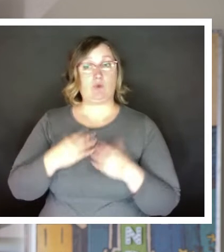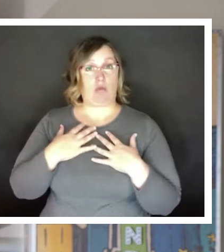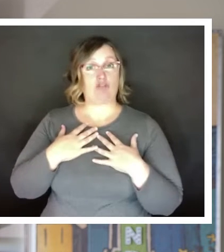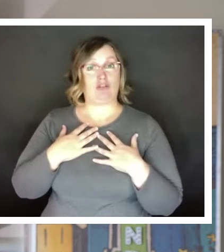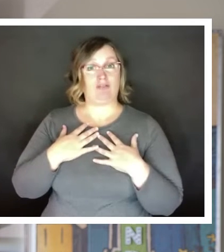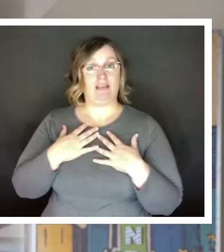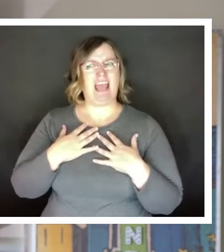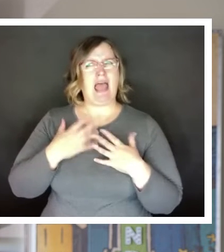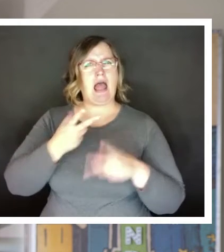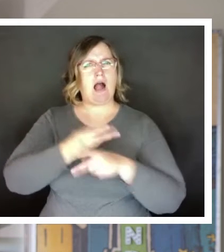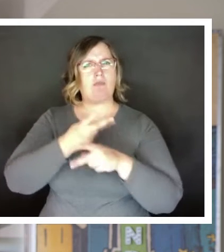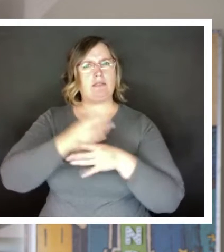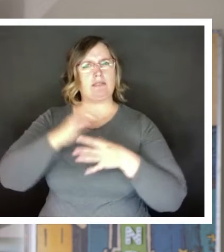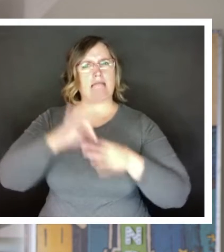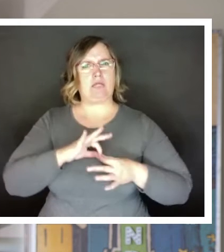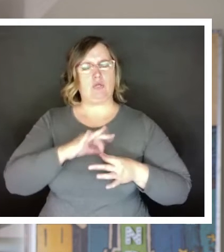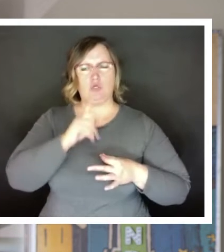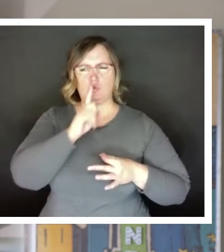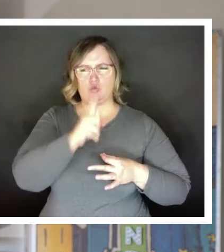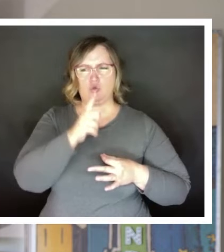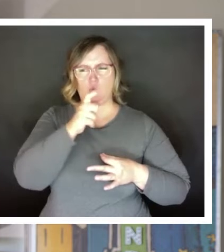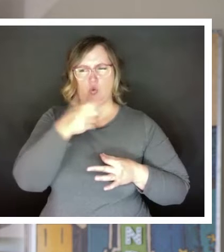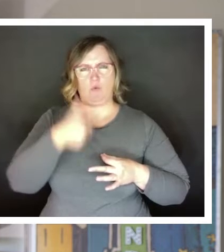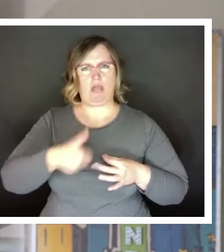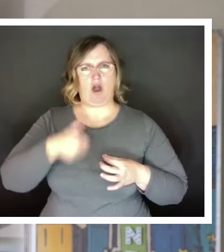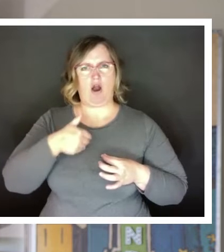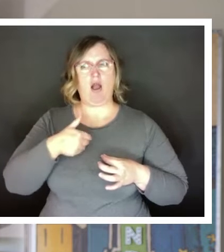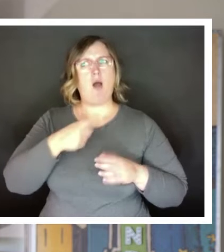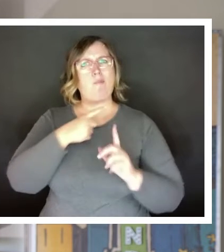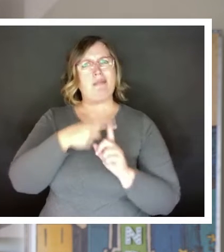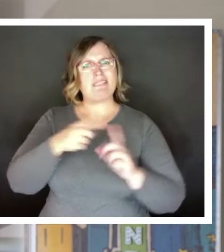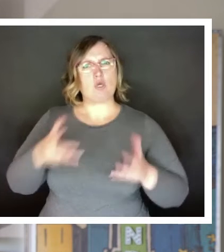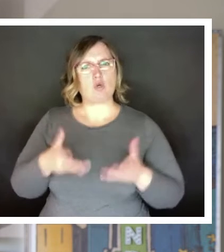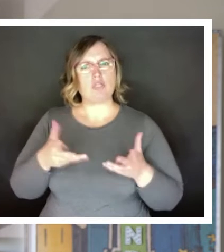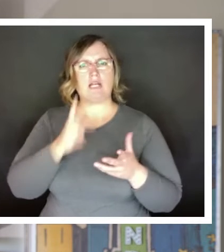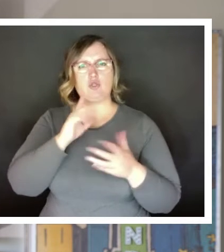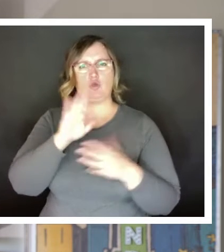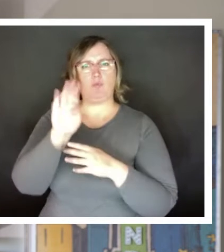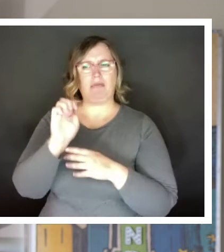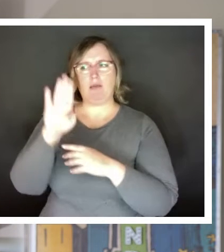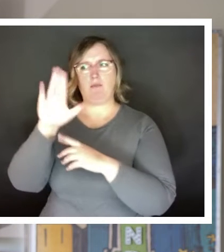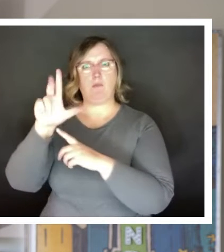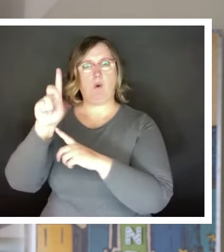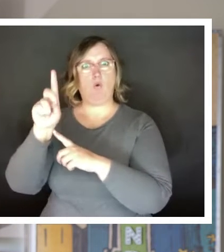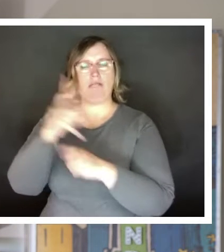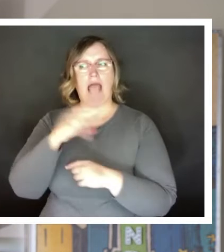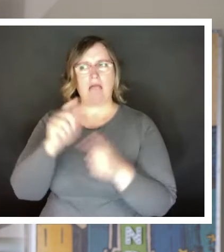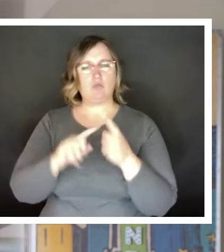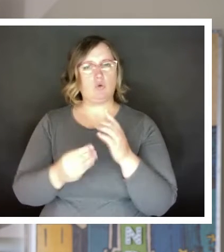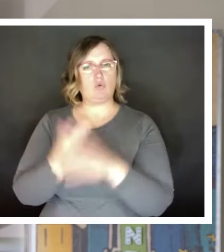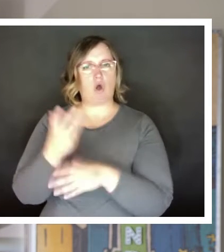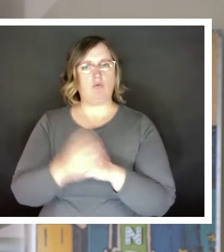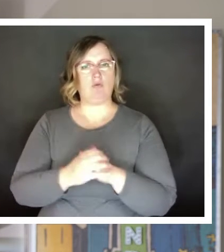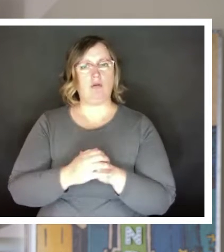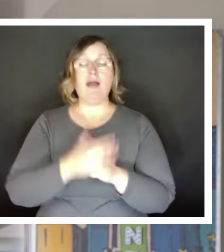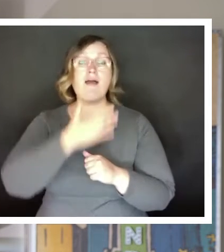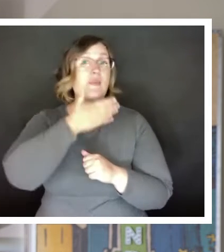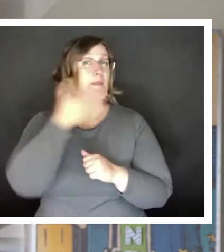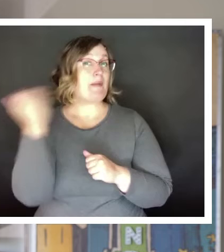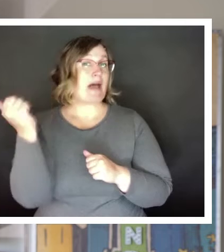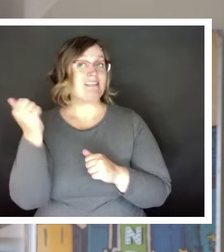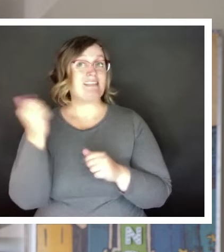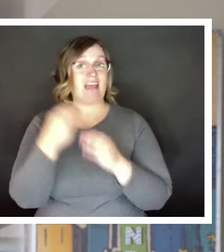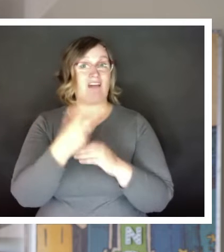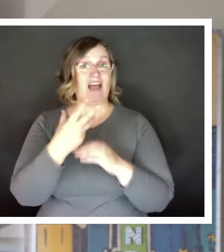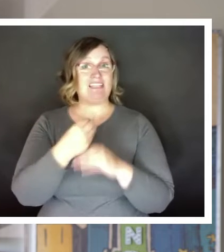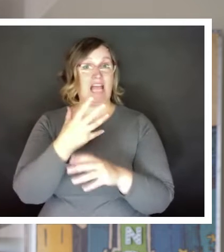who we are while pushing us to be bold and to grow. The best piece of advice I received from my inspirational figures,